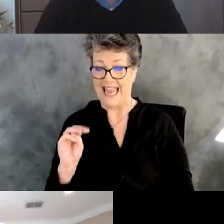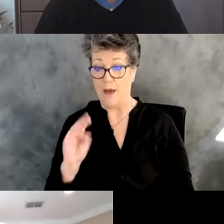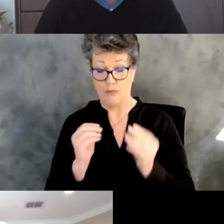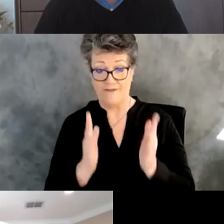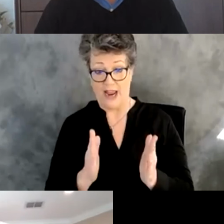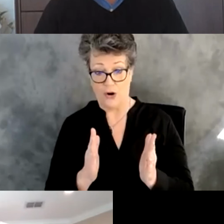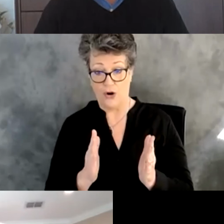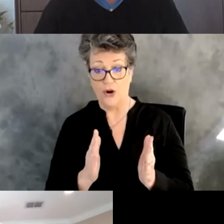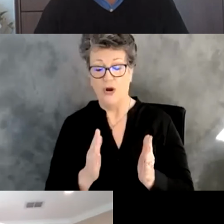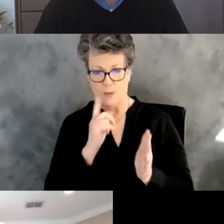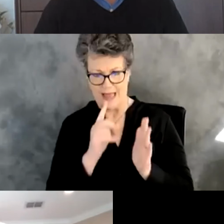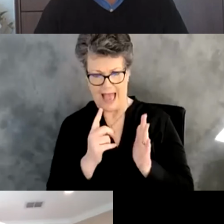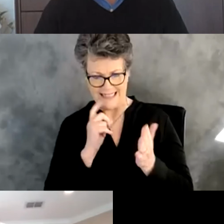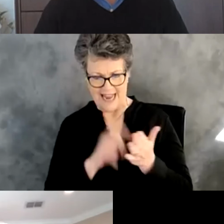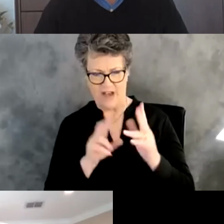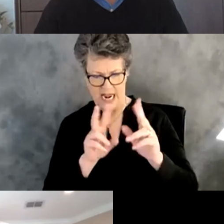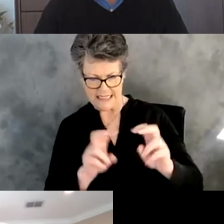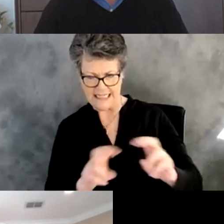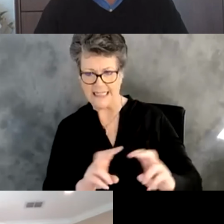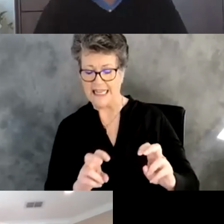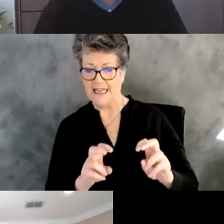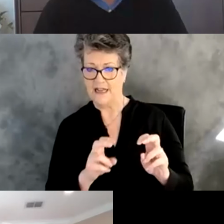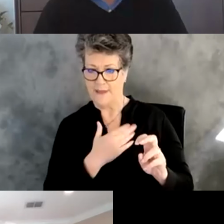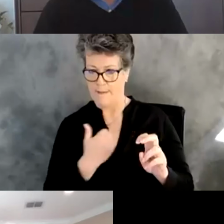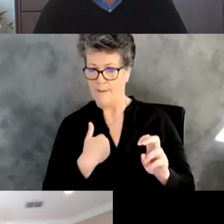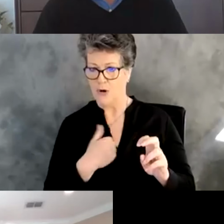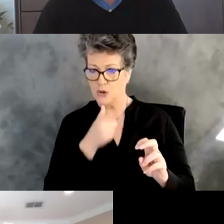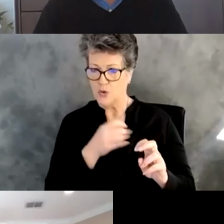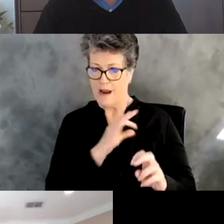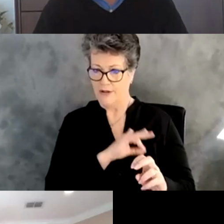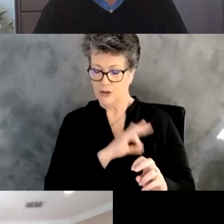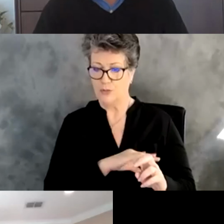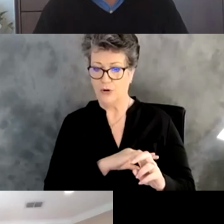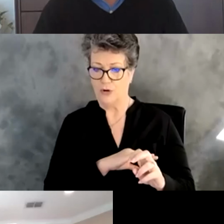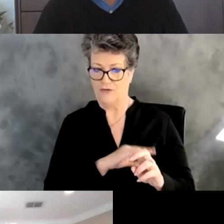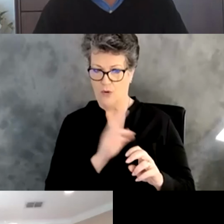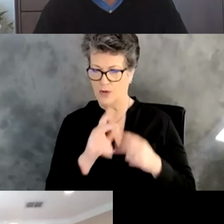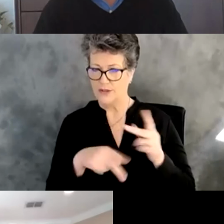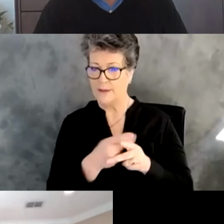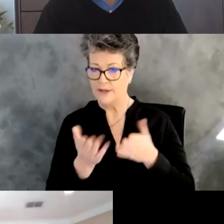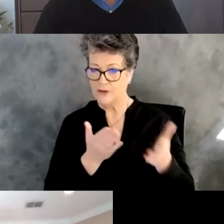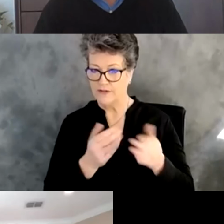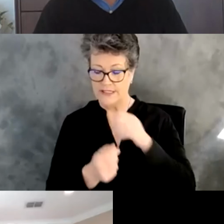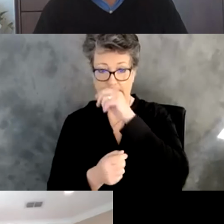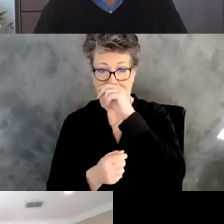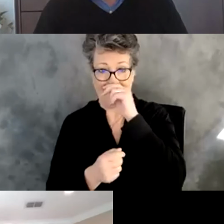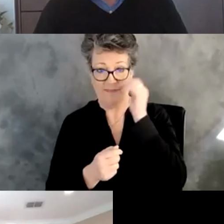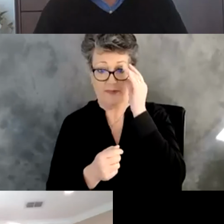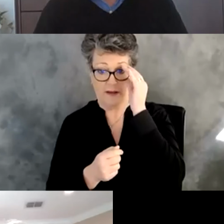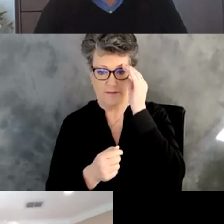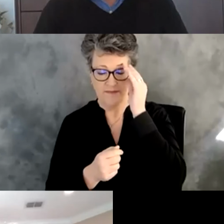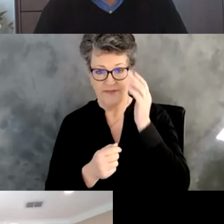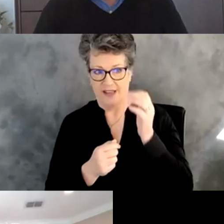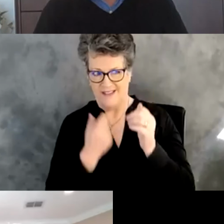then be identifying and assessing members who would be eligible for such type of services. There is, because I'm seeing the